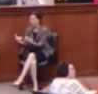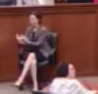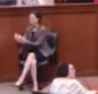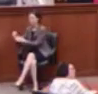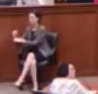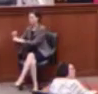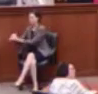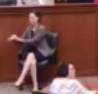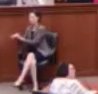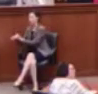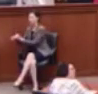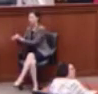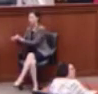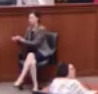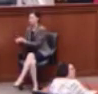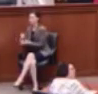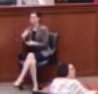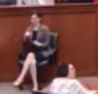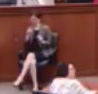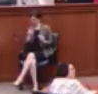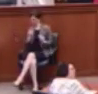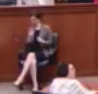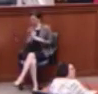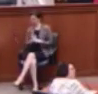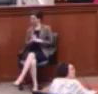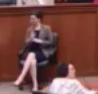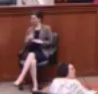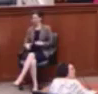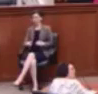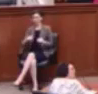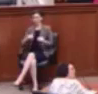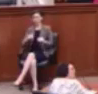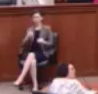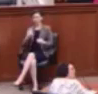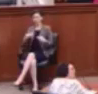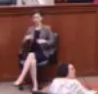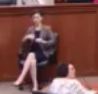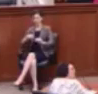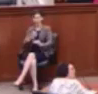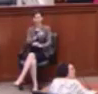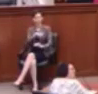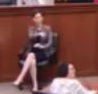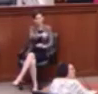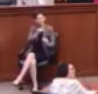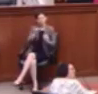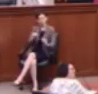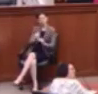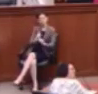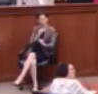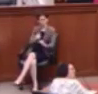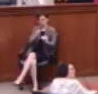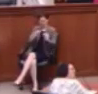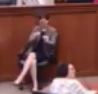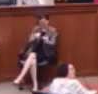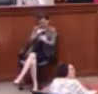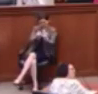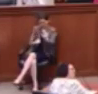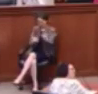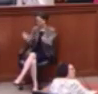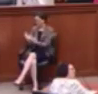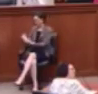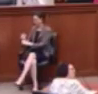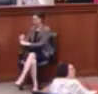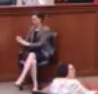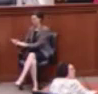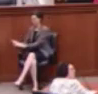And we are ever mindful of that as we deliver instruction, as we know you are. By doing this in a collaborative way and